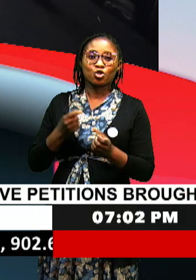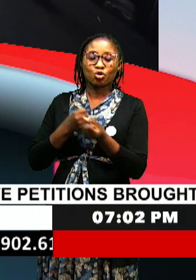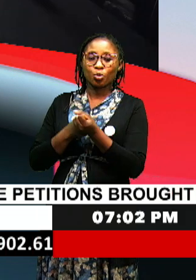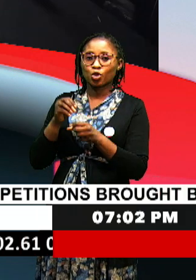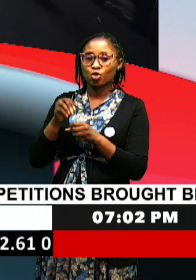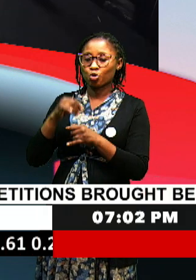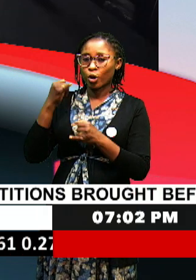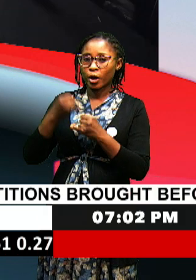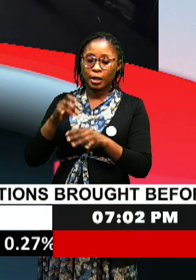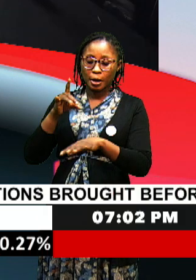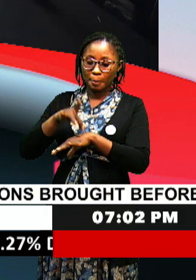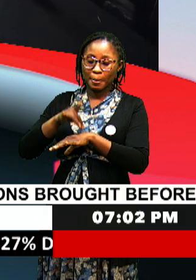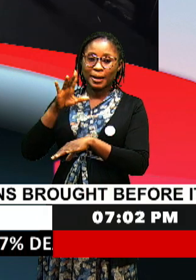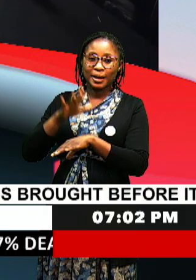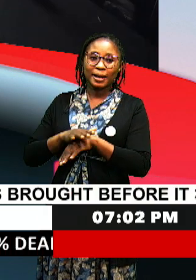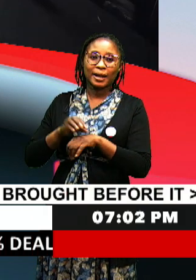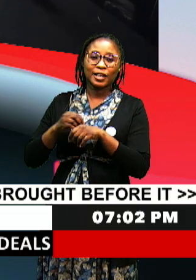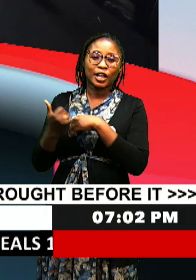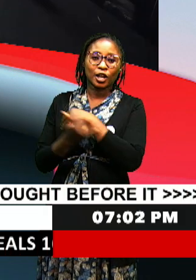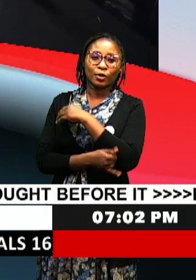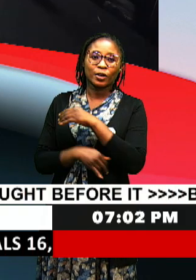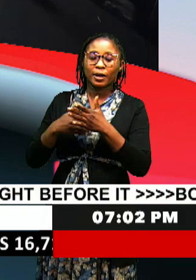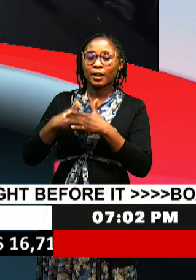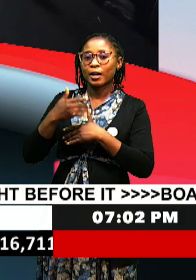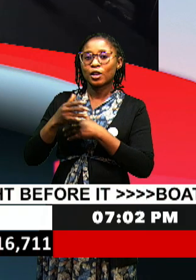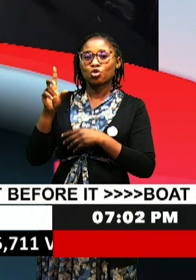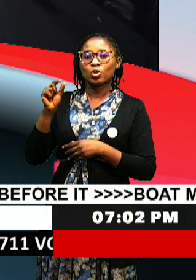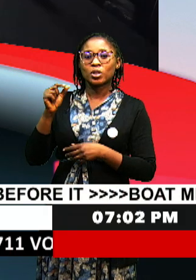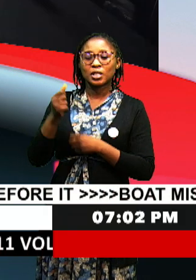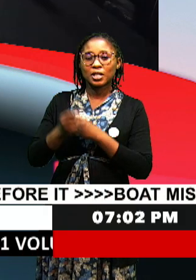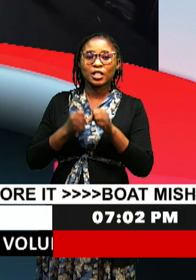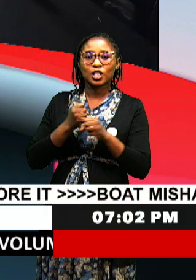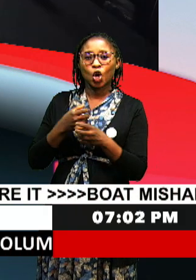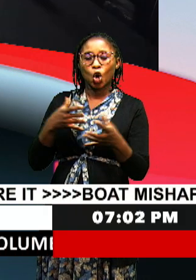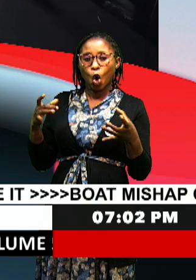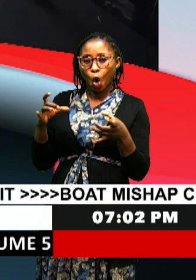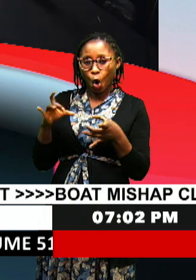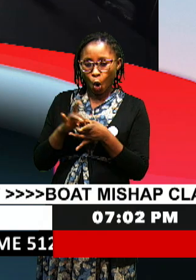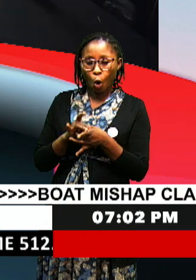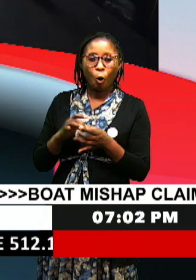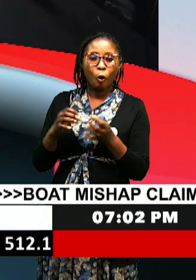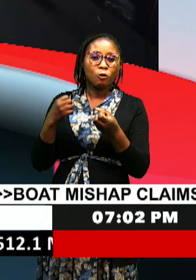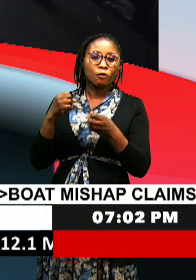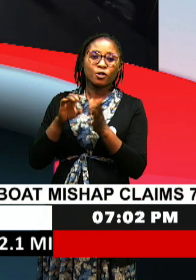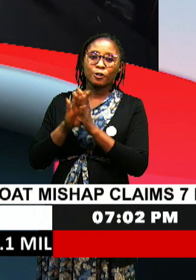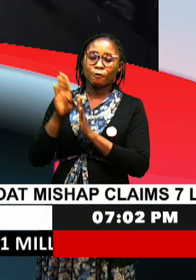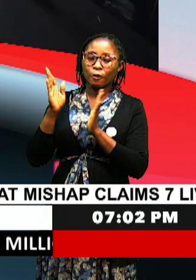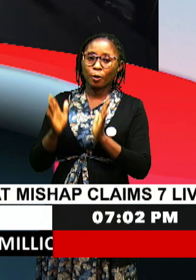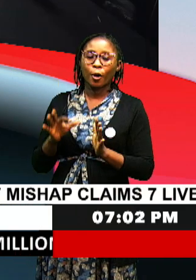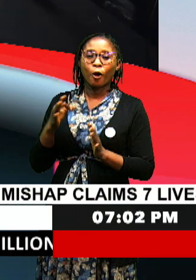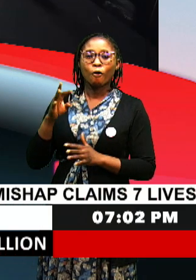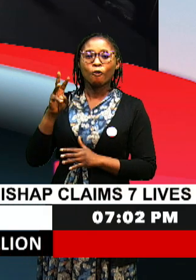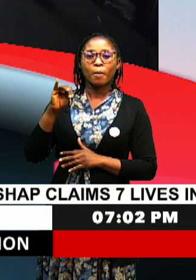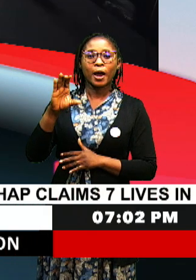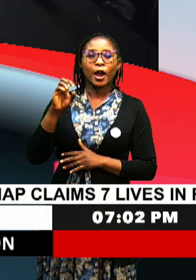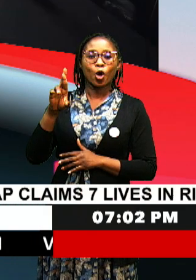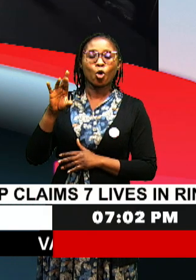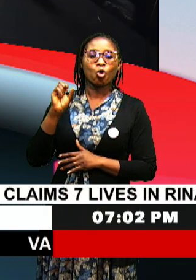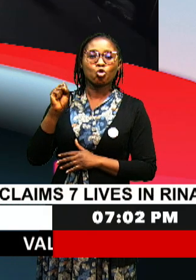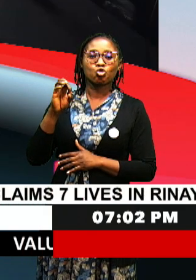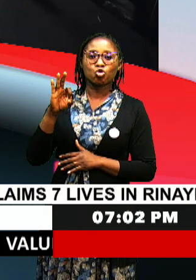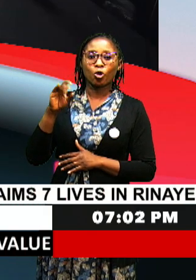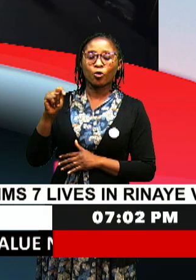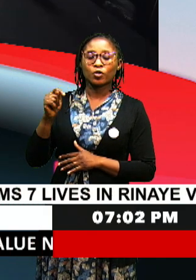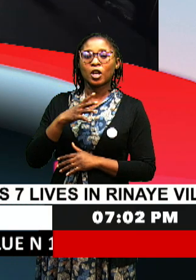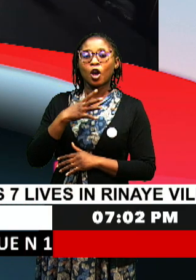in the country within the next 20 years. Co-founder of Microsoft and co-chair of the Gates Foundation, Bill Gates,